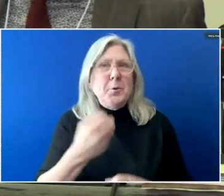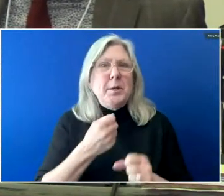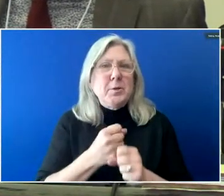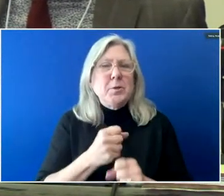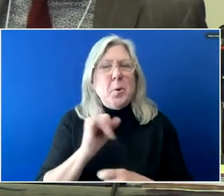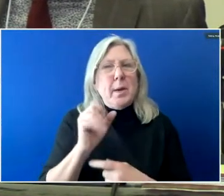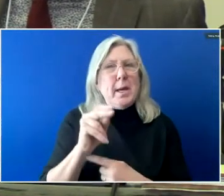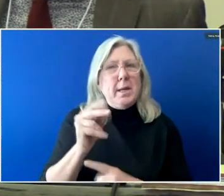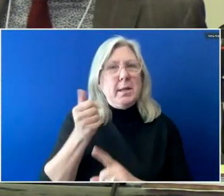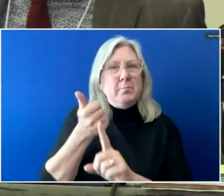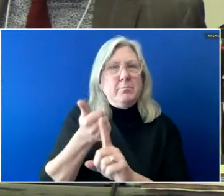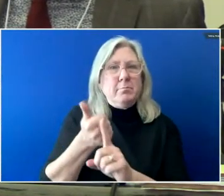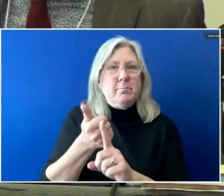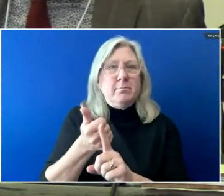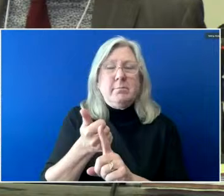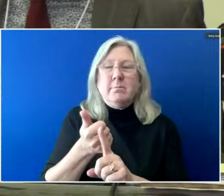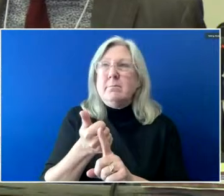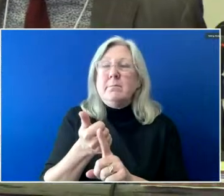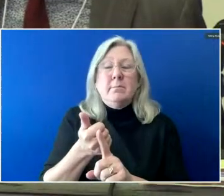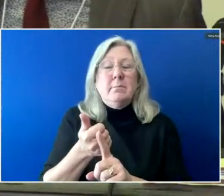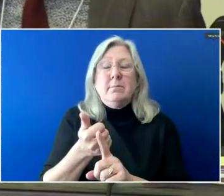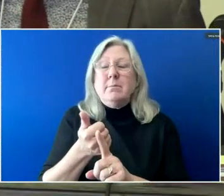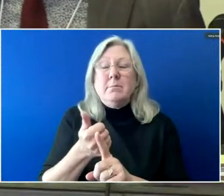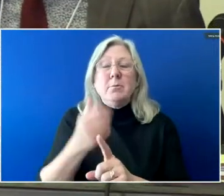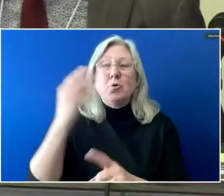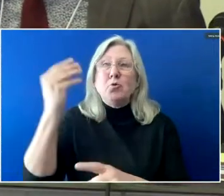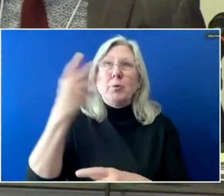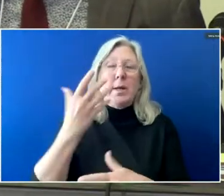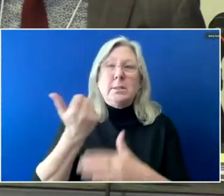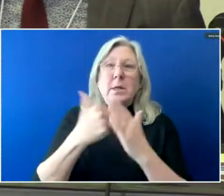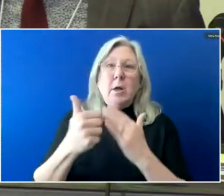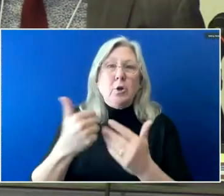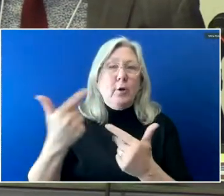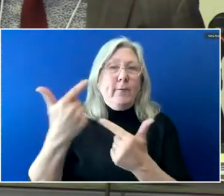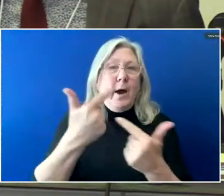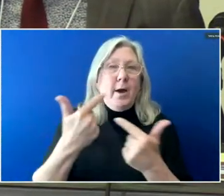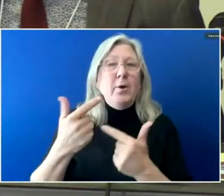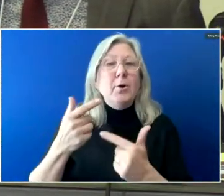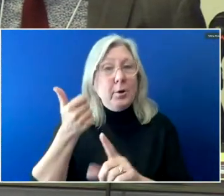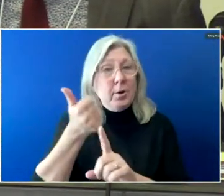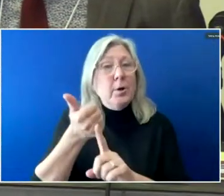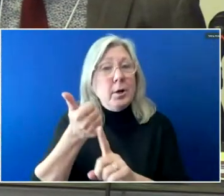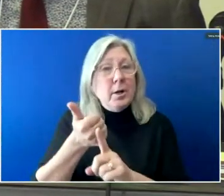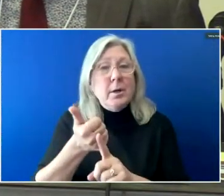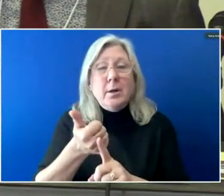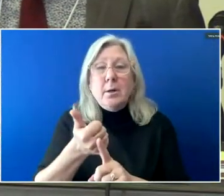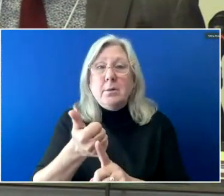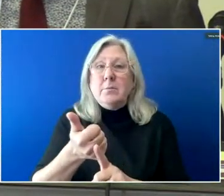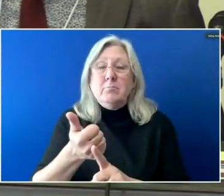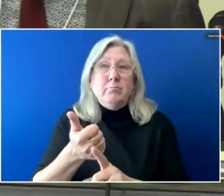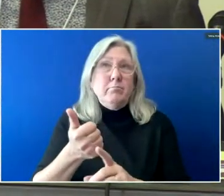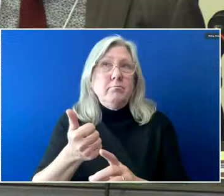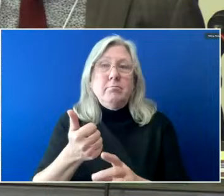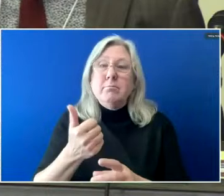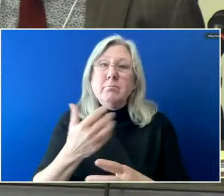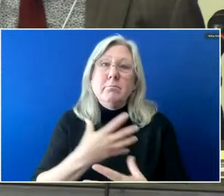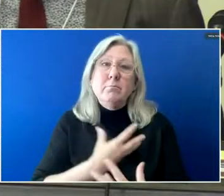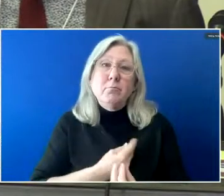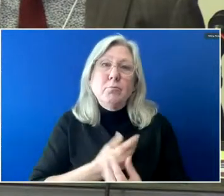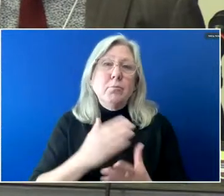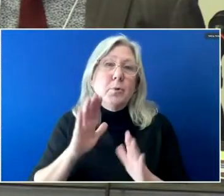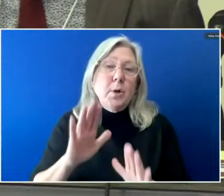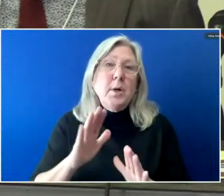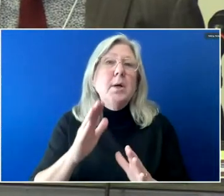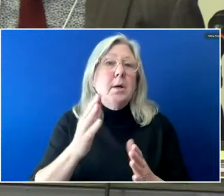Grace Under Fire Ian has been gracious a gracious frontman to the Brattleboro select board it is